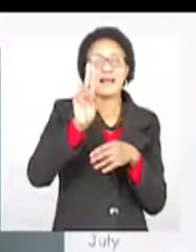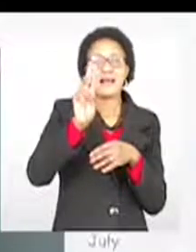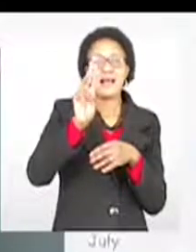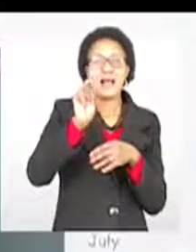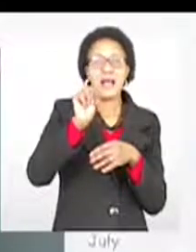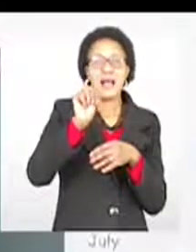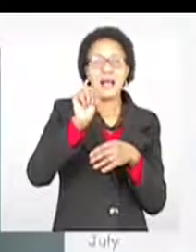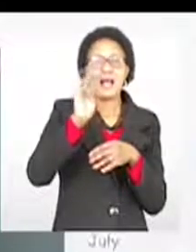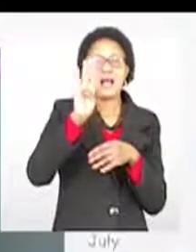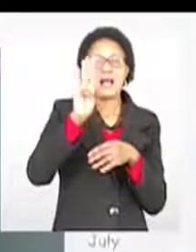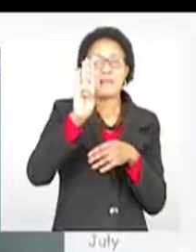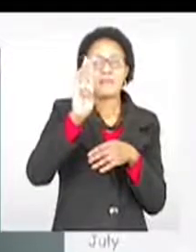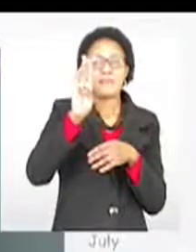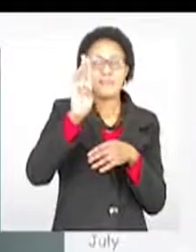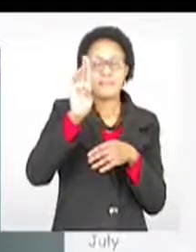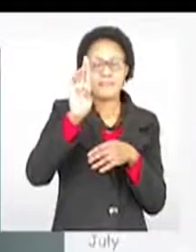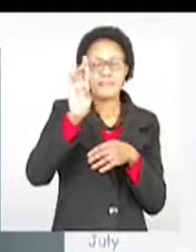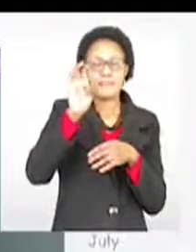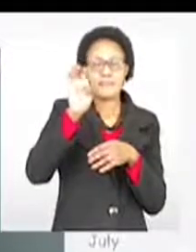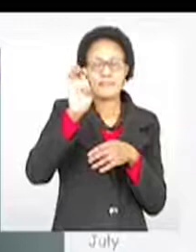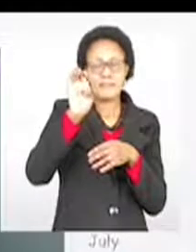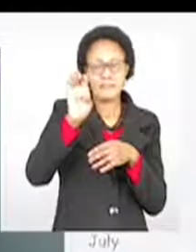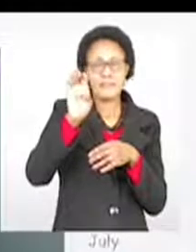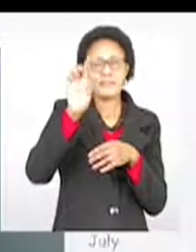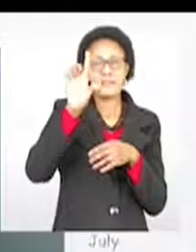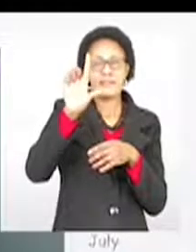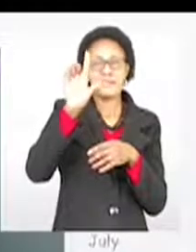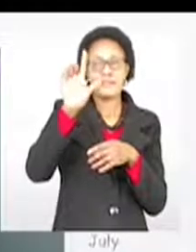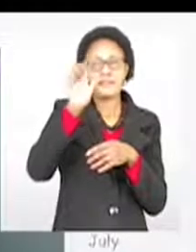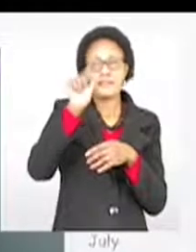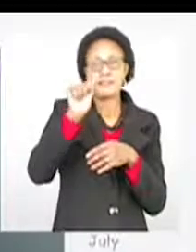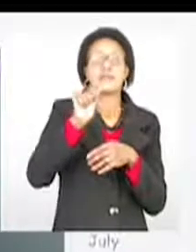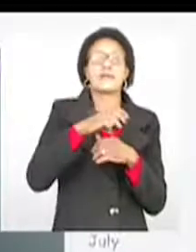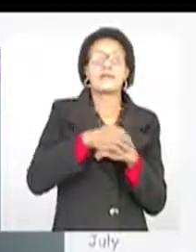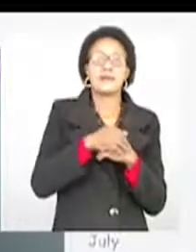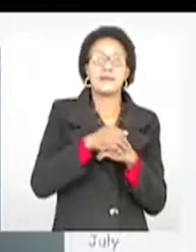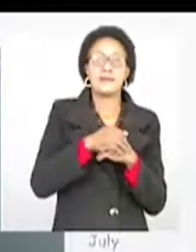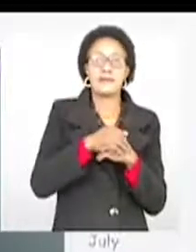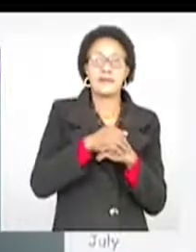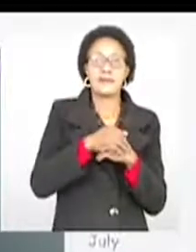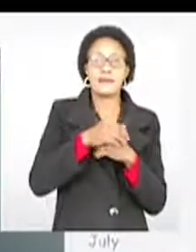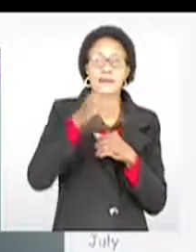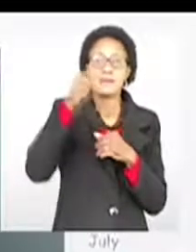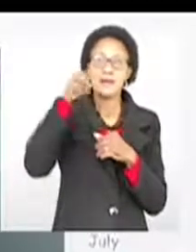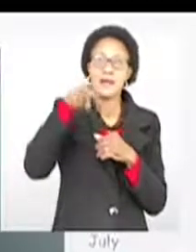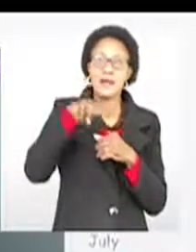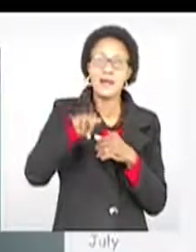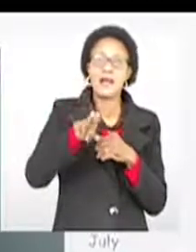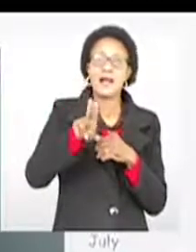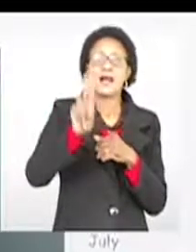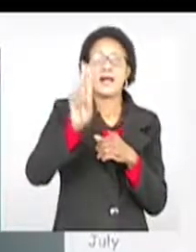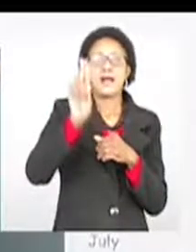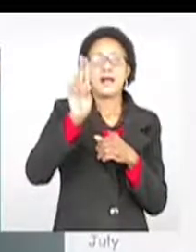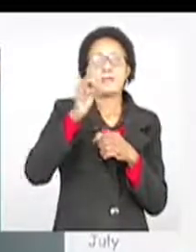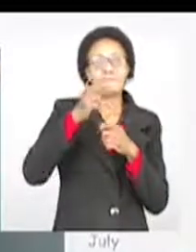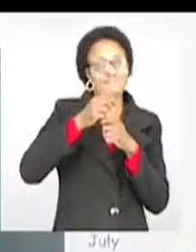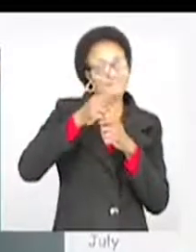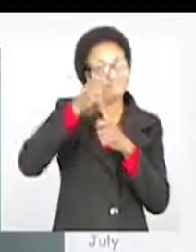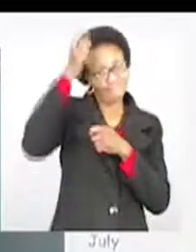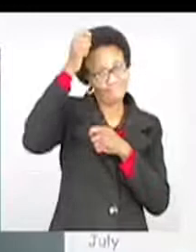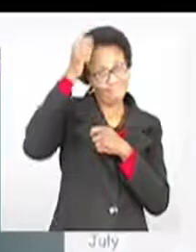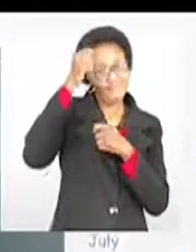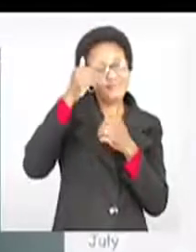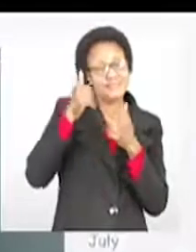ah. Very good. So when we are saying the word umbrella, we can hear the